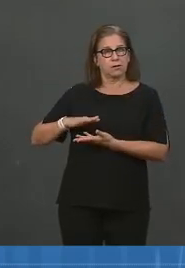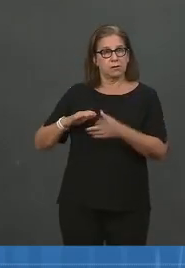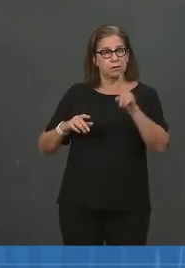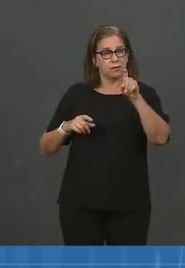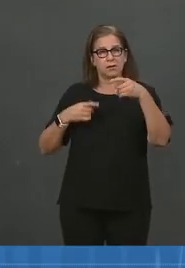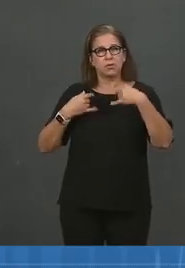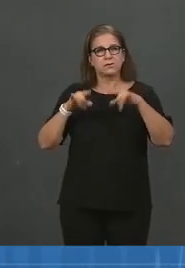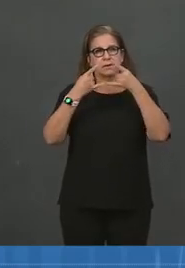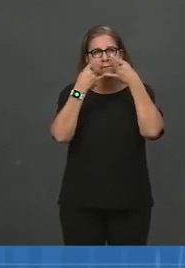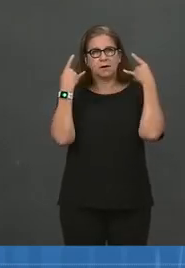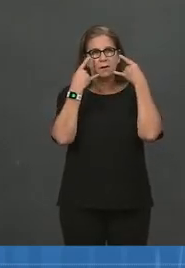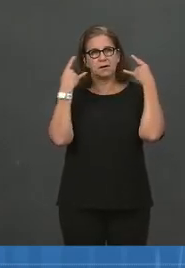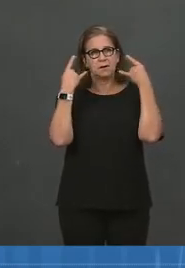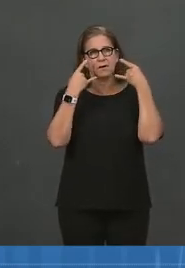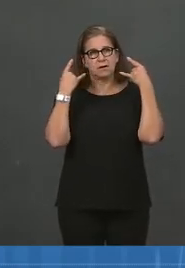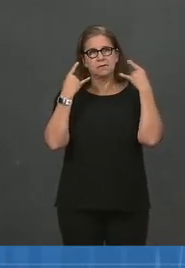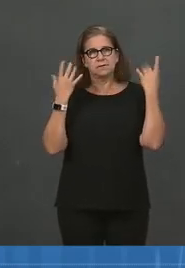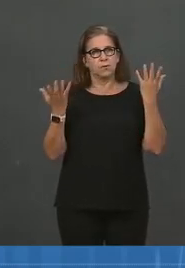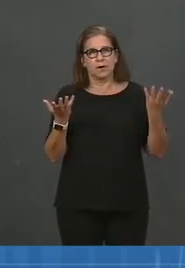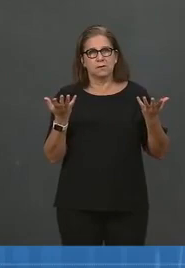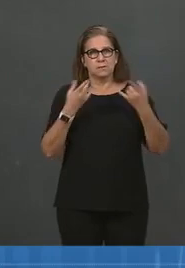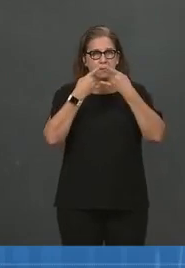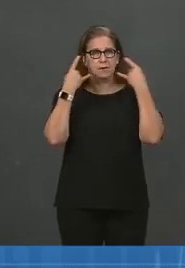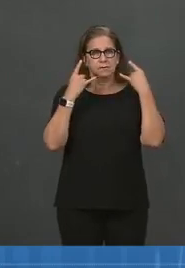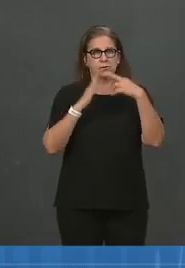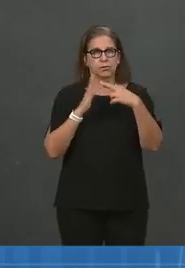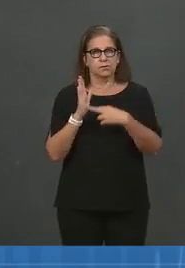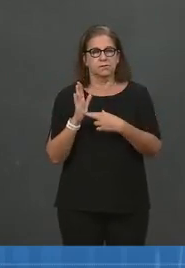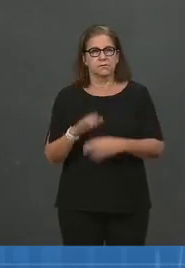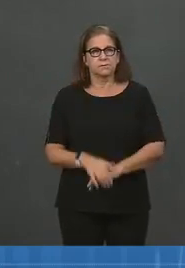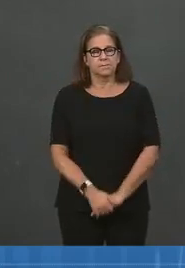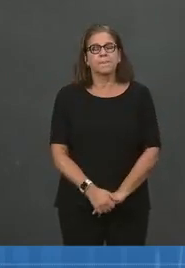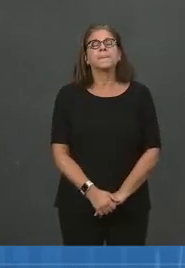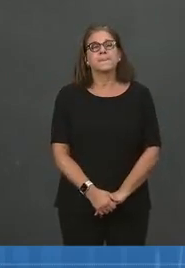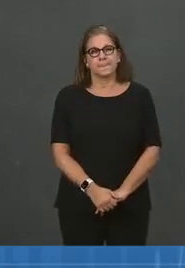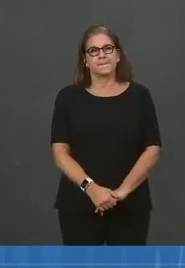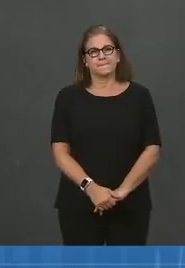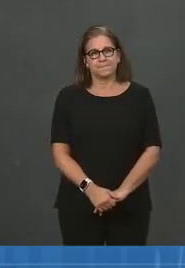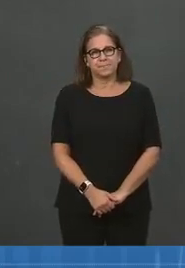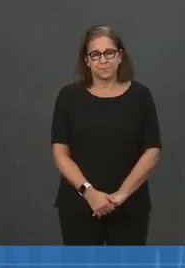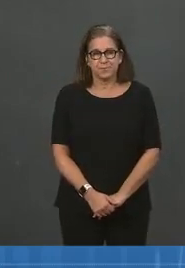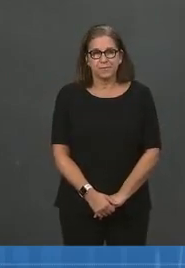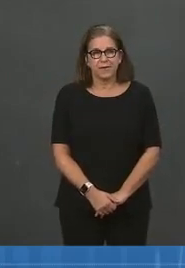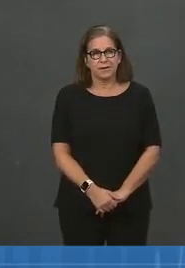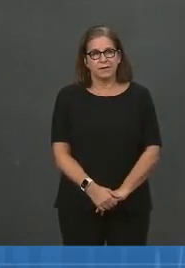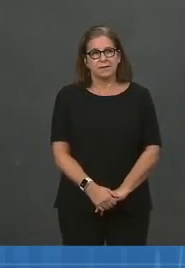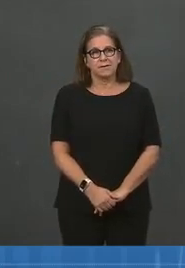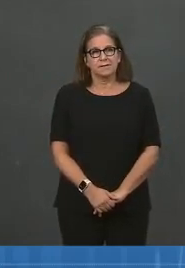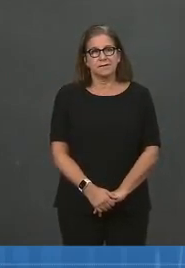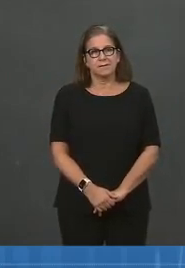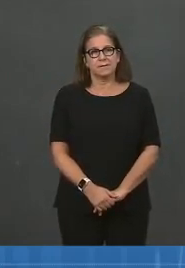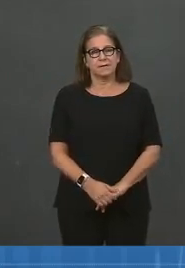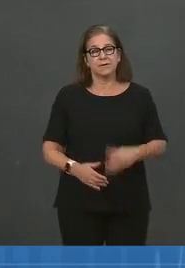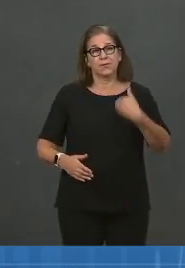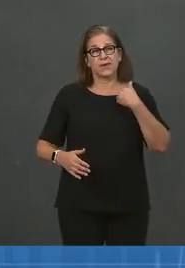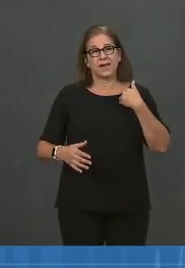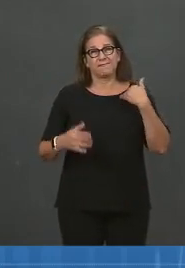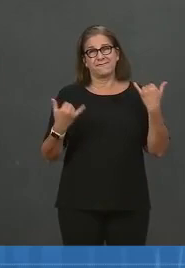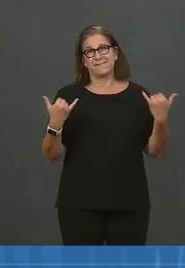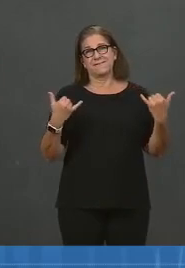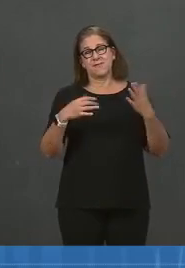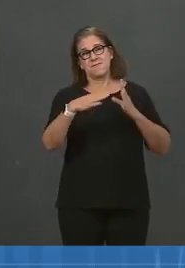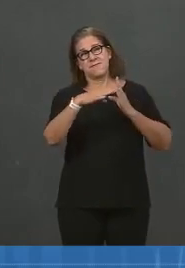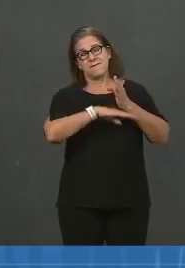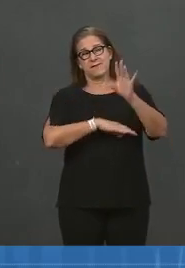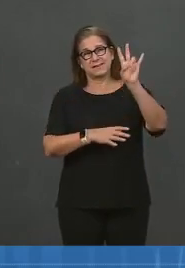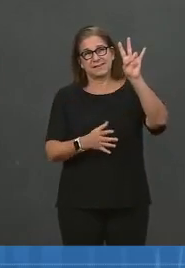Walensky? Yeah, thank you for that question. You know, we still have 75,000 cases in this country, and I am very encouraged to watch these